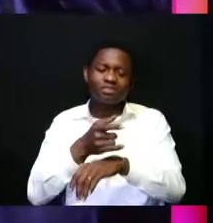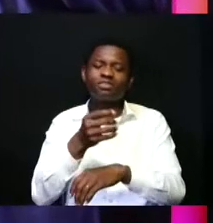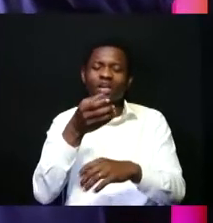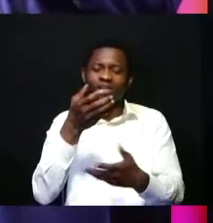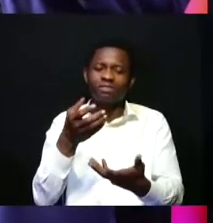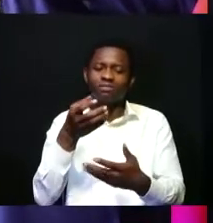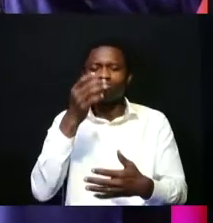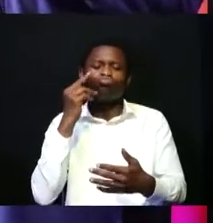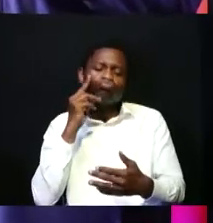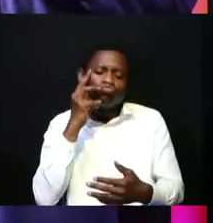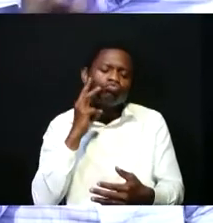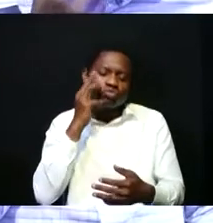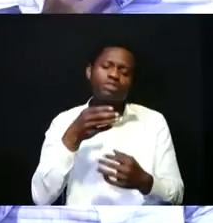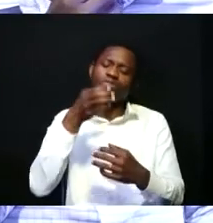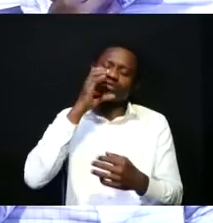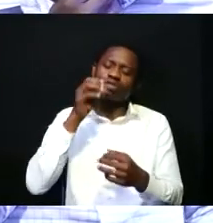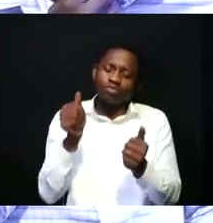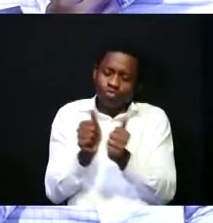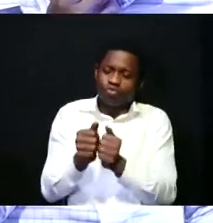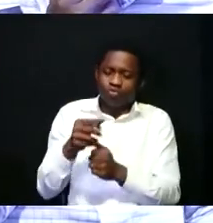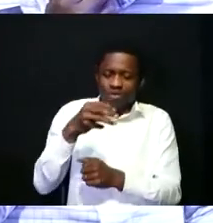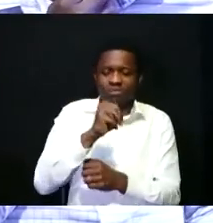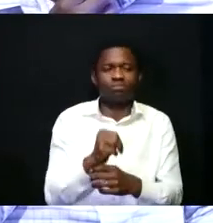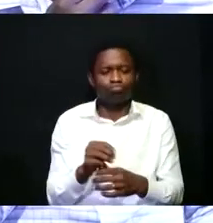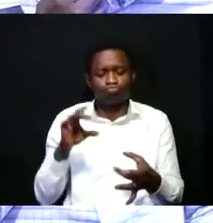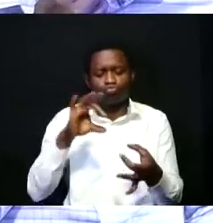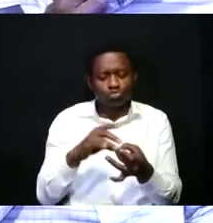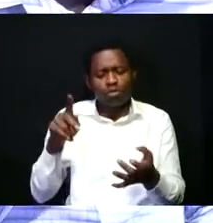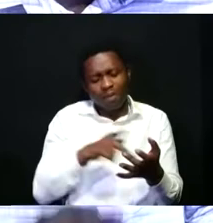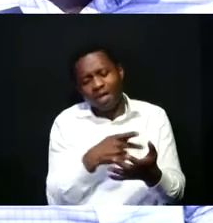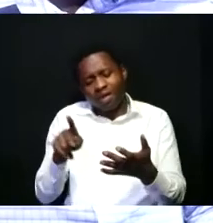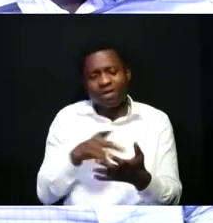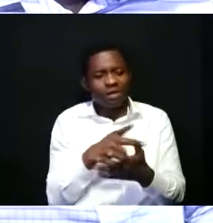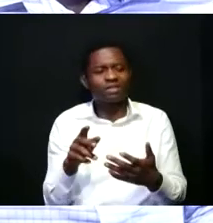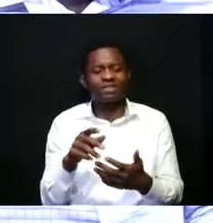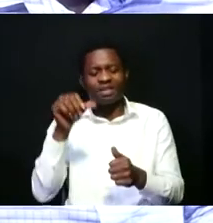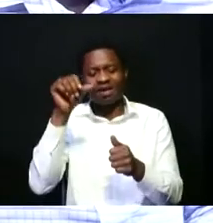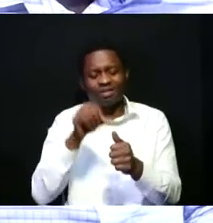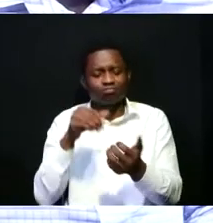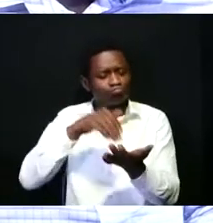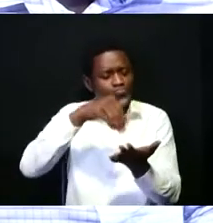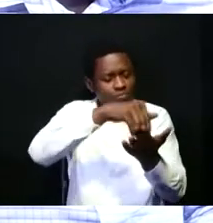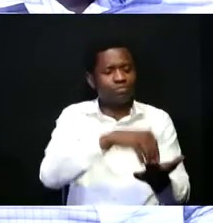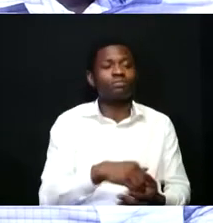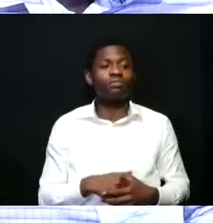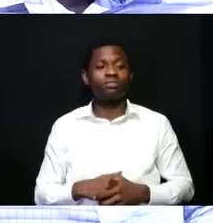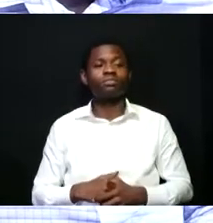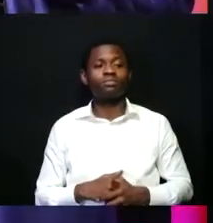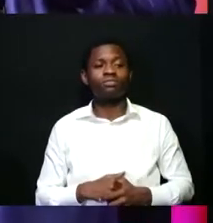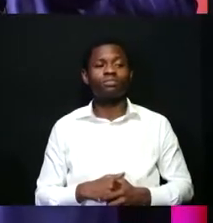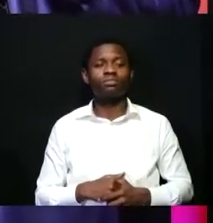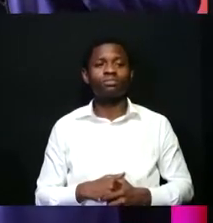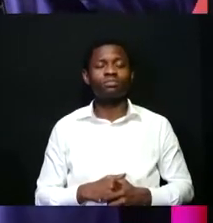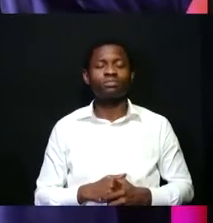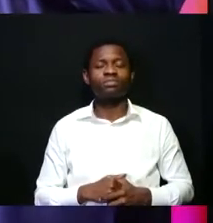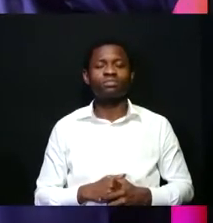akufie obiara ene ne da na wo soma ma wokofre won nua mama no basa no ba se